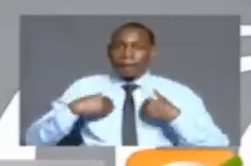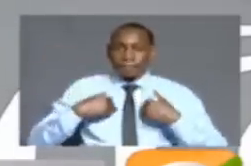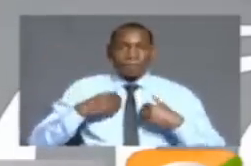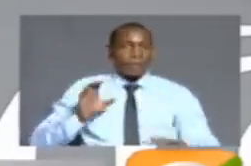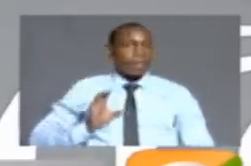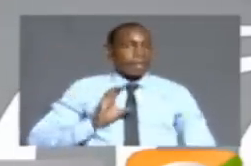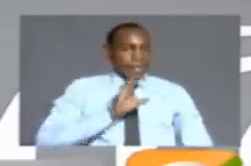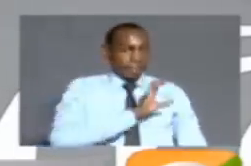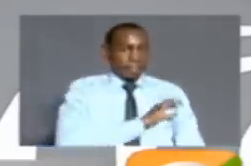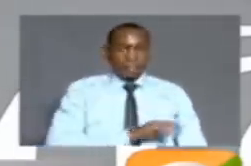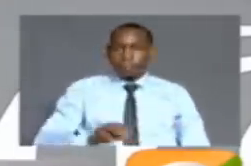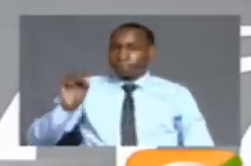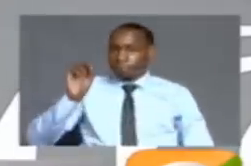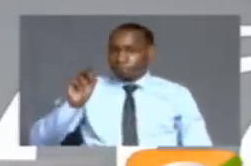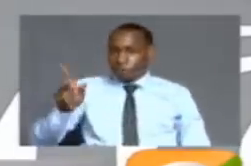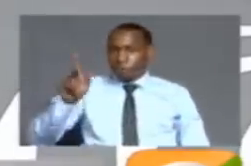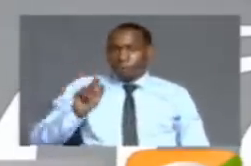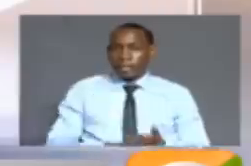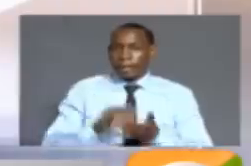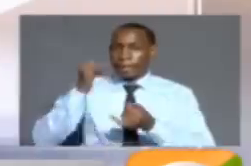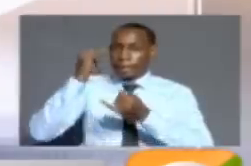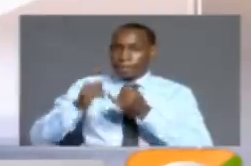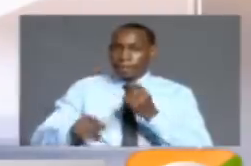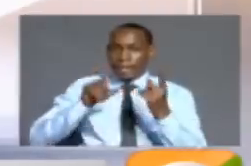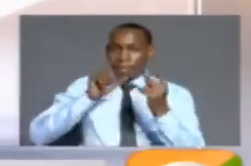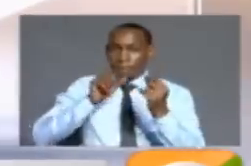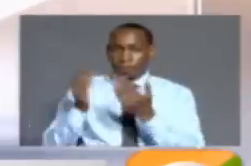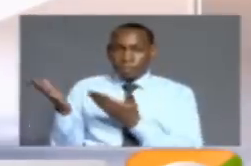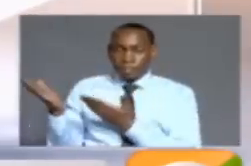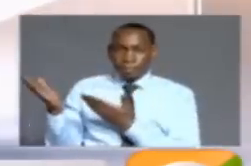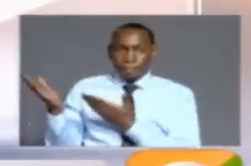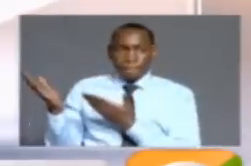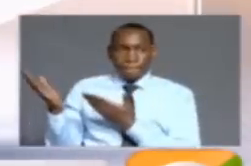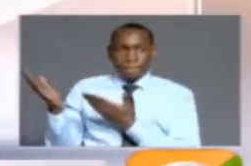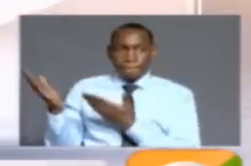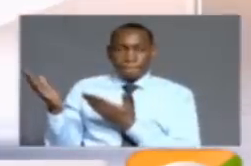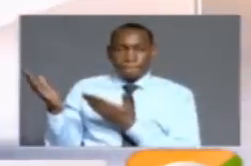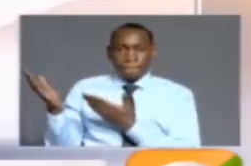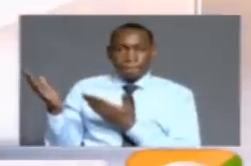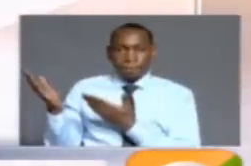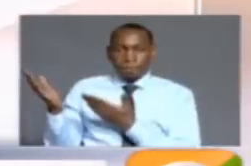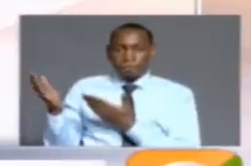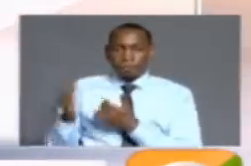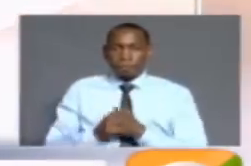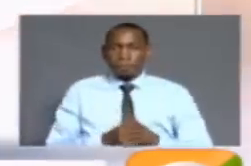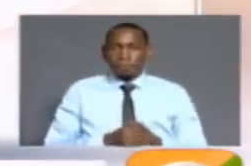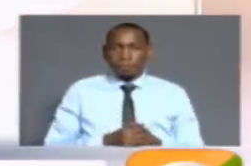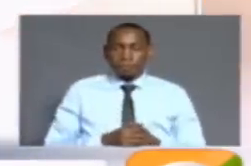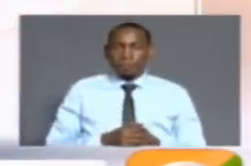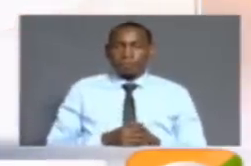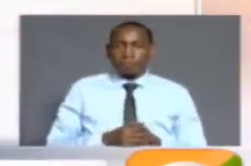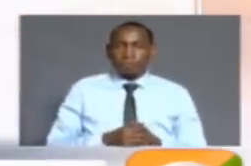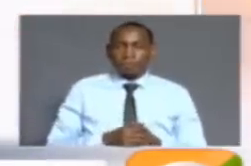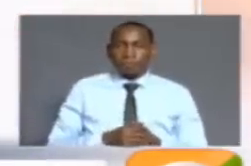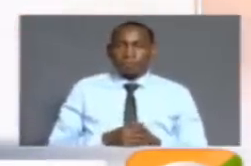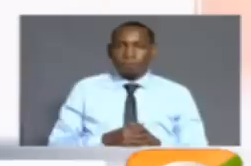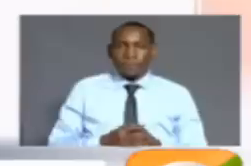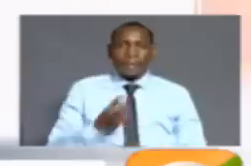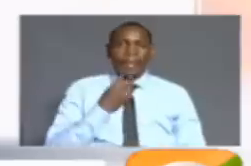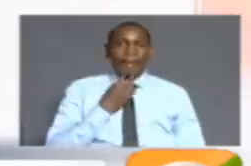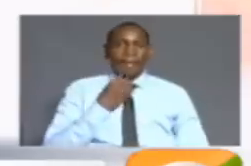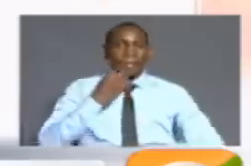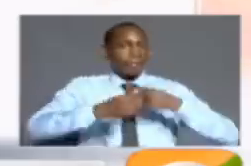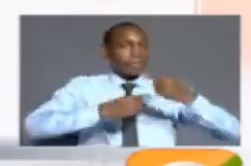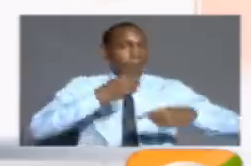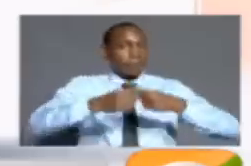Okay. Last tweet, Esther Moshai says they should wait for Jubilee Housing Project. If they